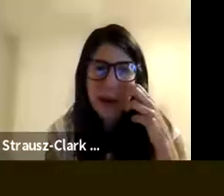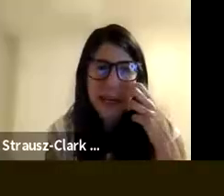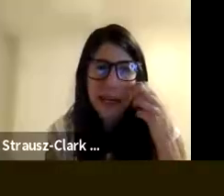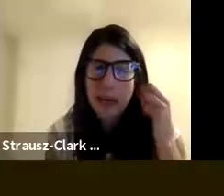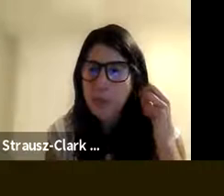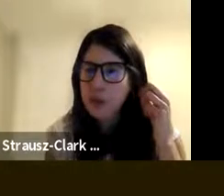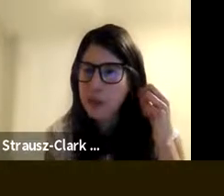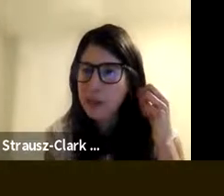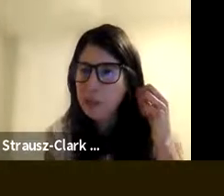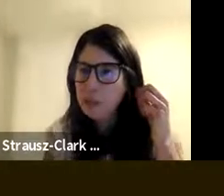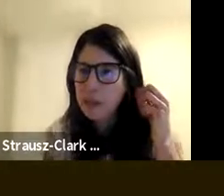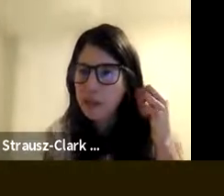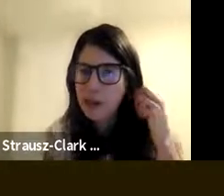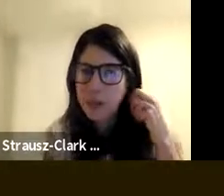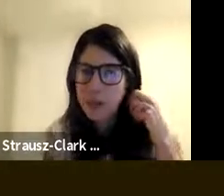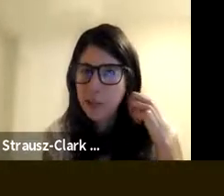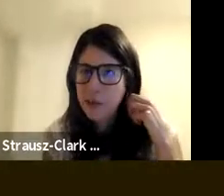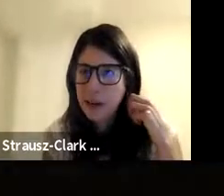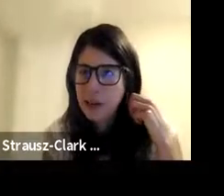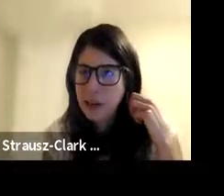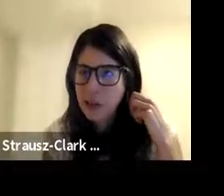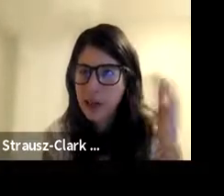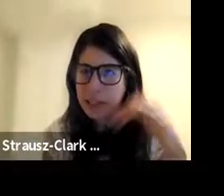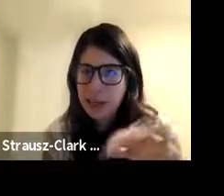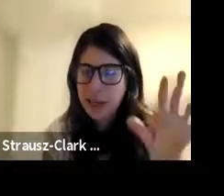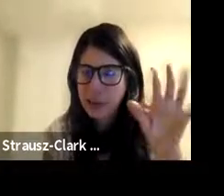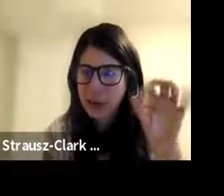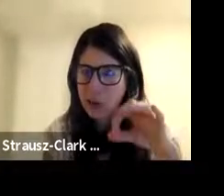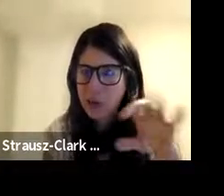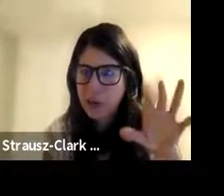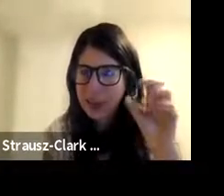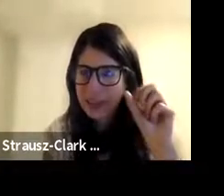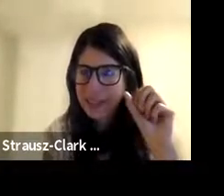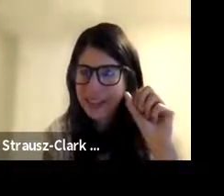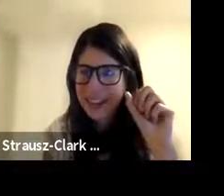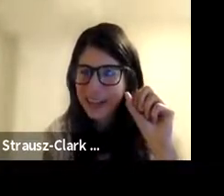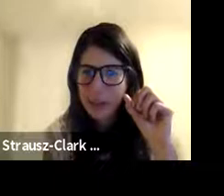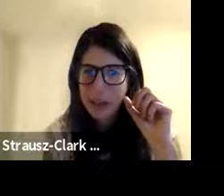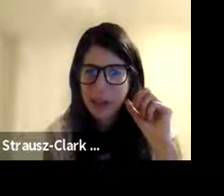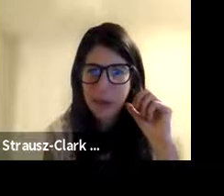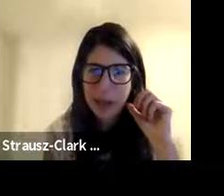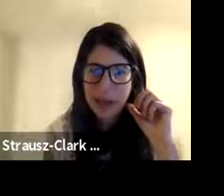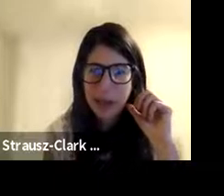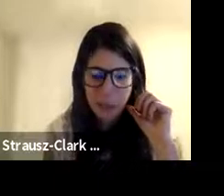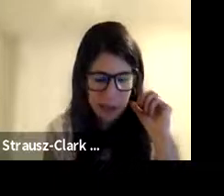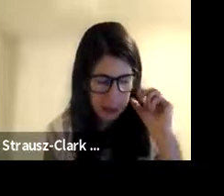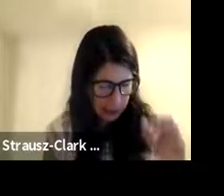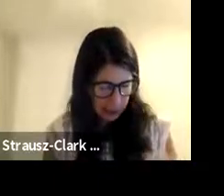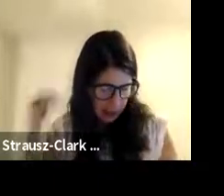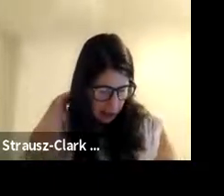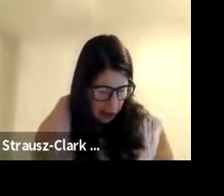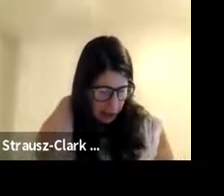Thank you, Patty. And I put the written comment that you provided in the chat. I sent it out to everyone so they can see that. So thank you for making that